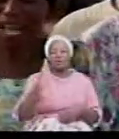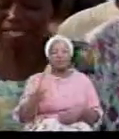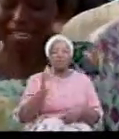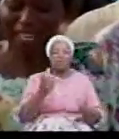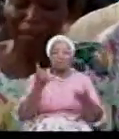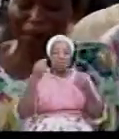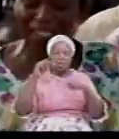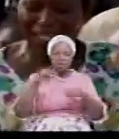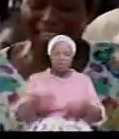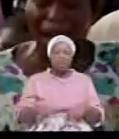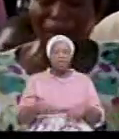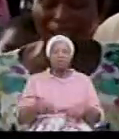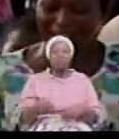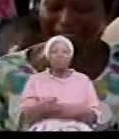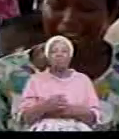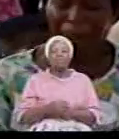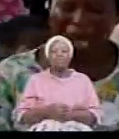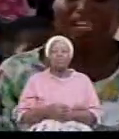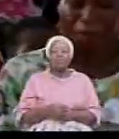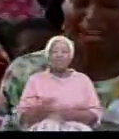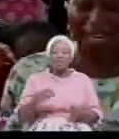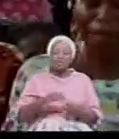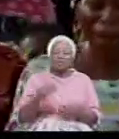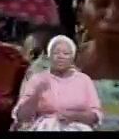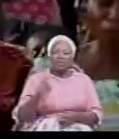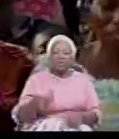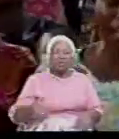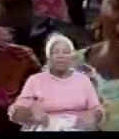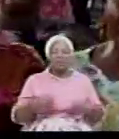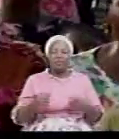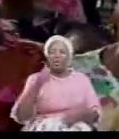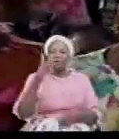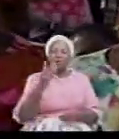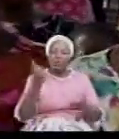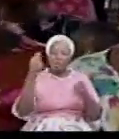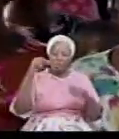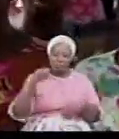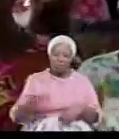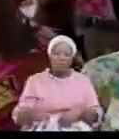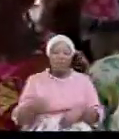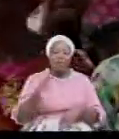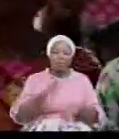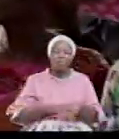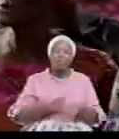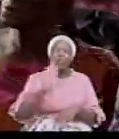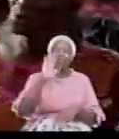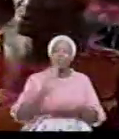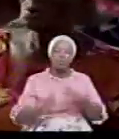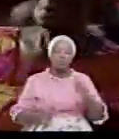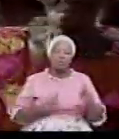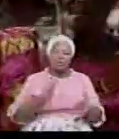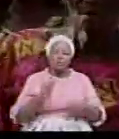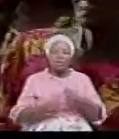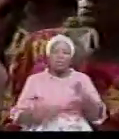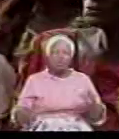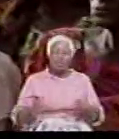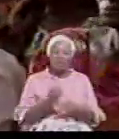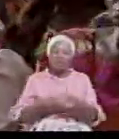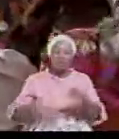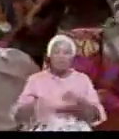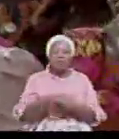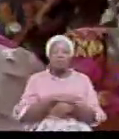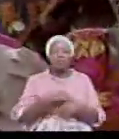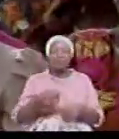God. Spirit of the living God. Come upon your people. Come and take over the program. From today